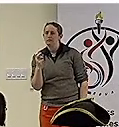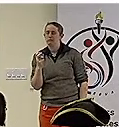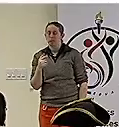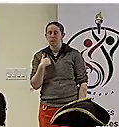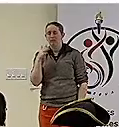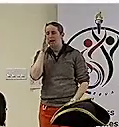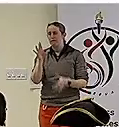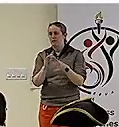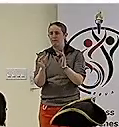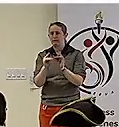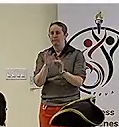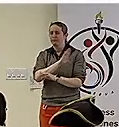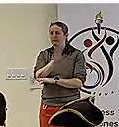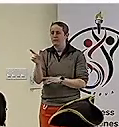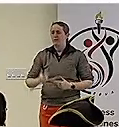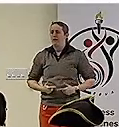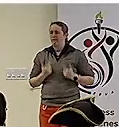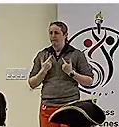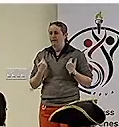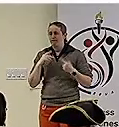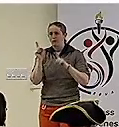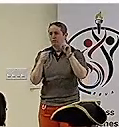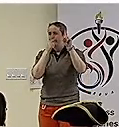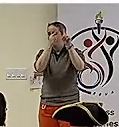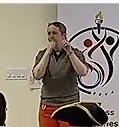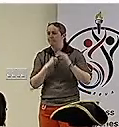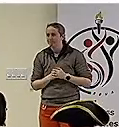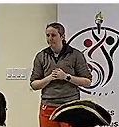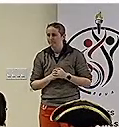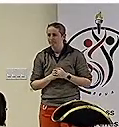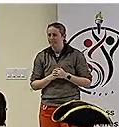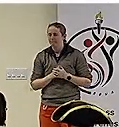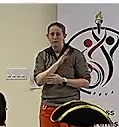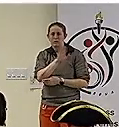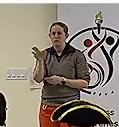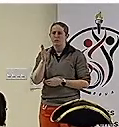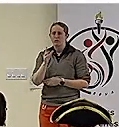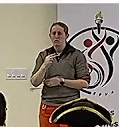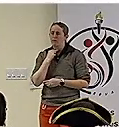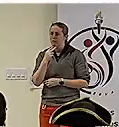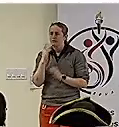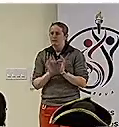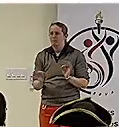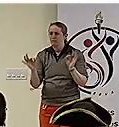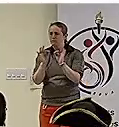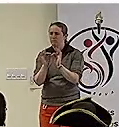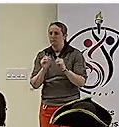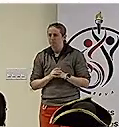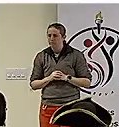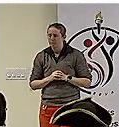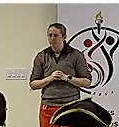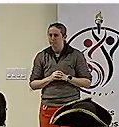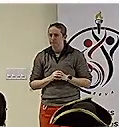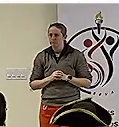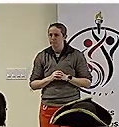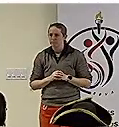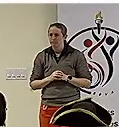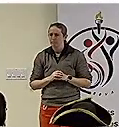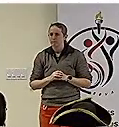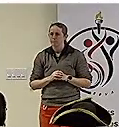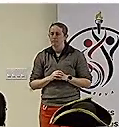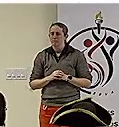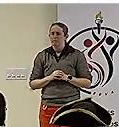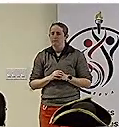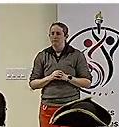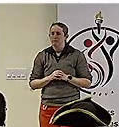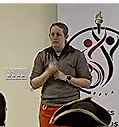this: your life has purpose and meaning. Your voice matters, and your contributions can make